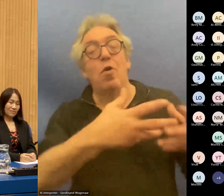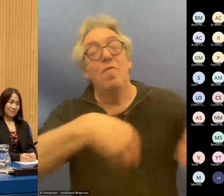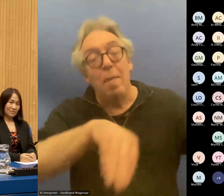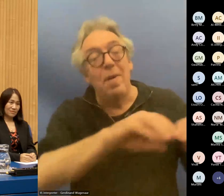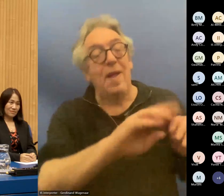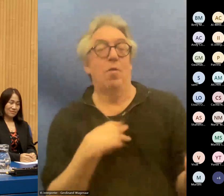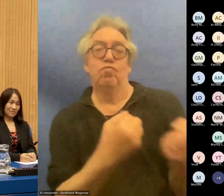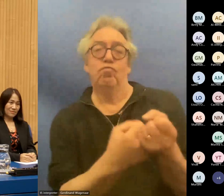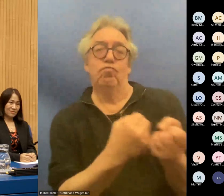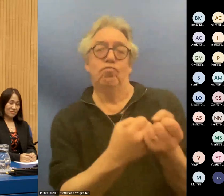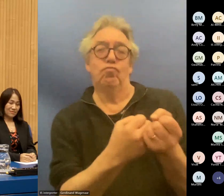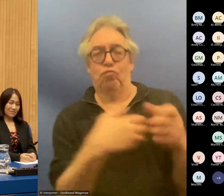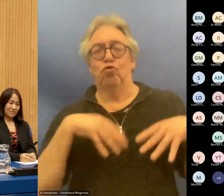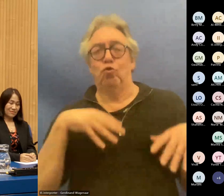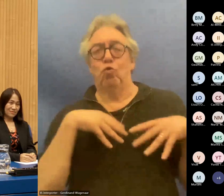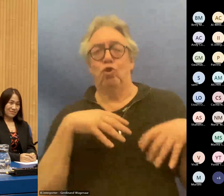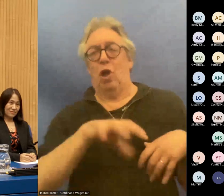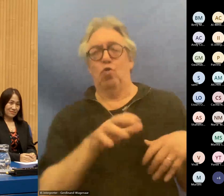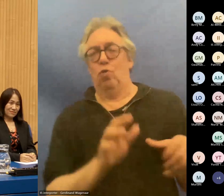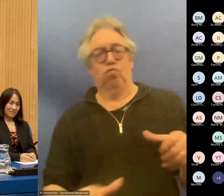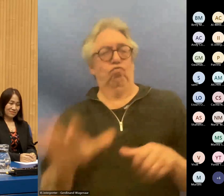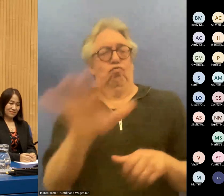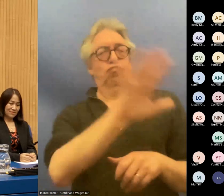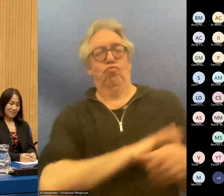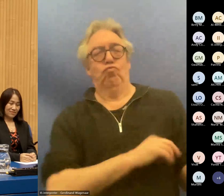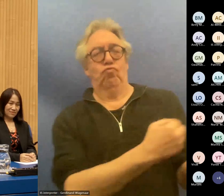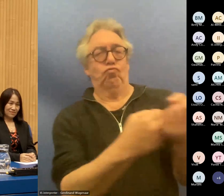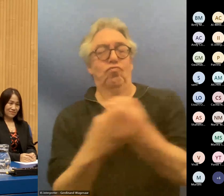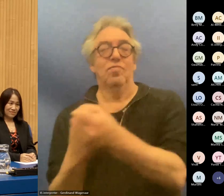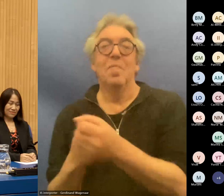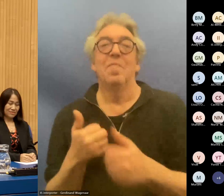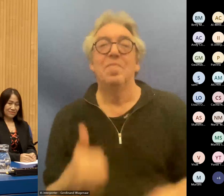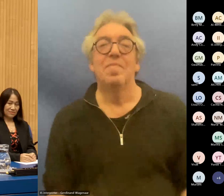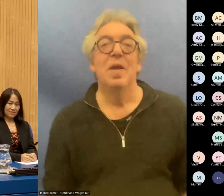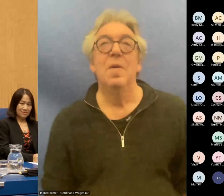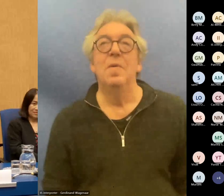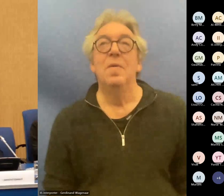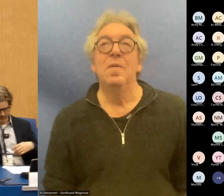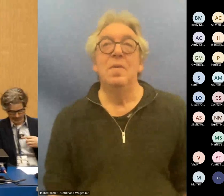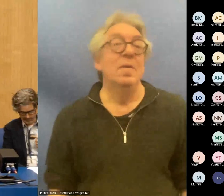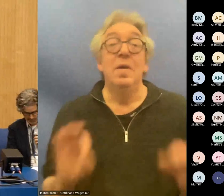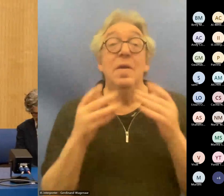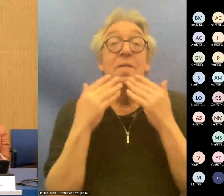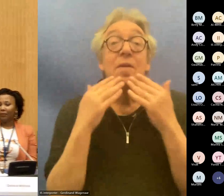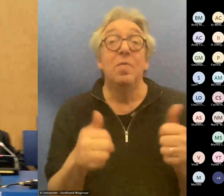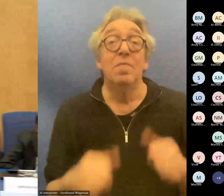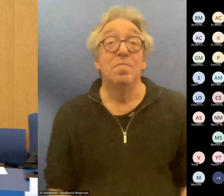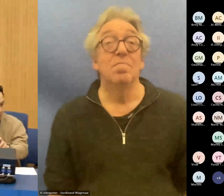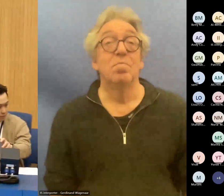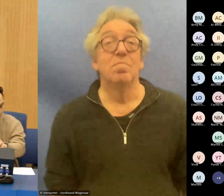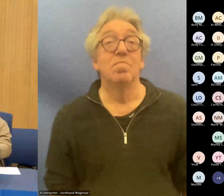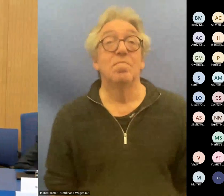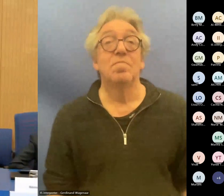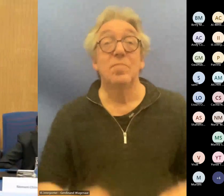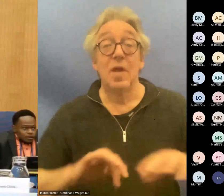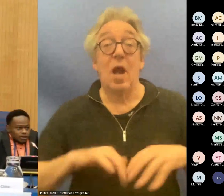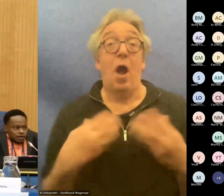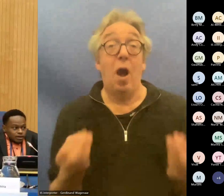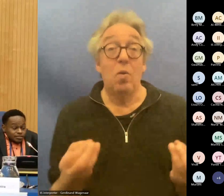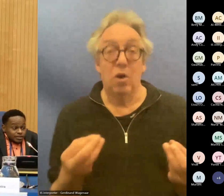here. Wonderful. So the format we're going to take for this session is I will give each